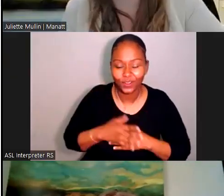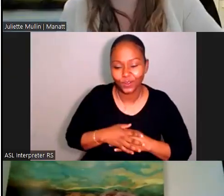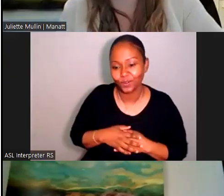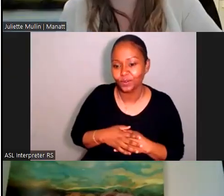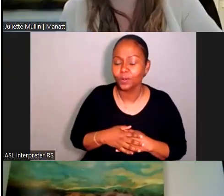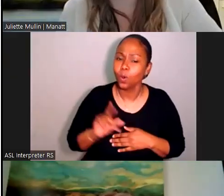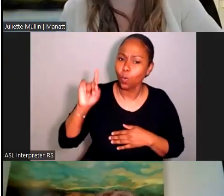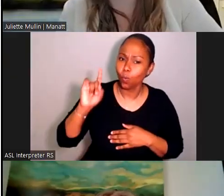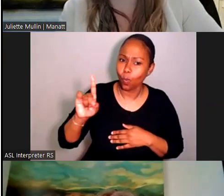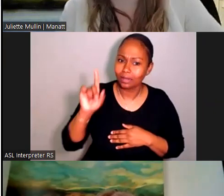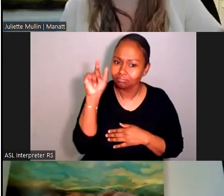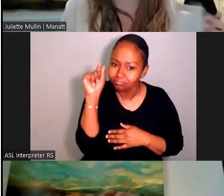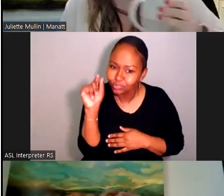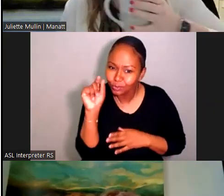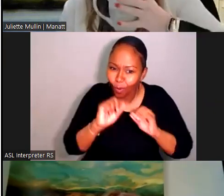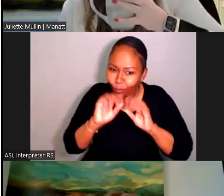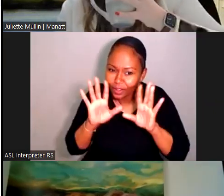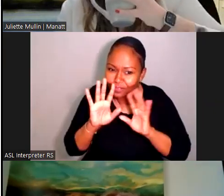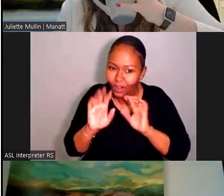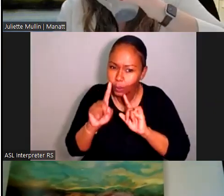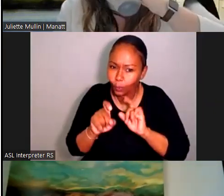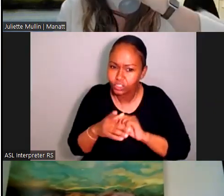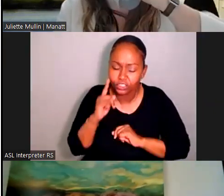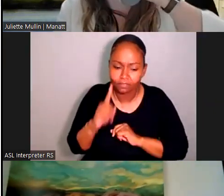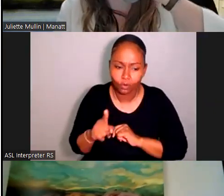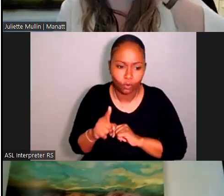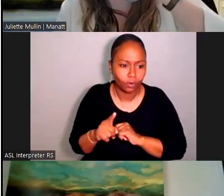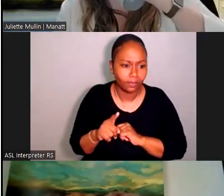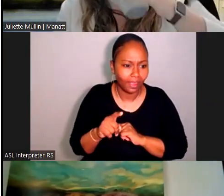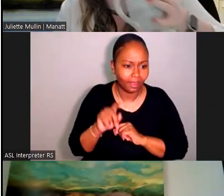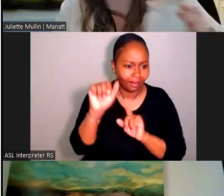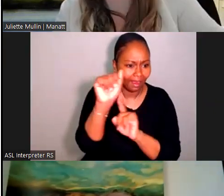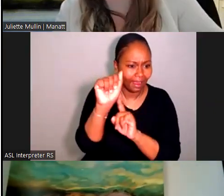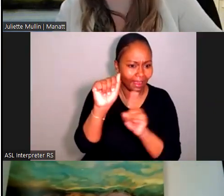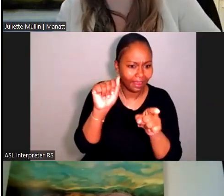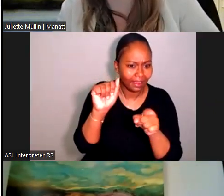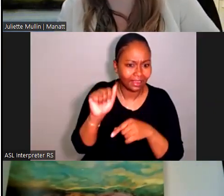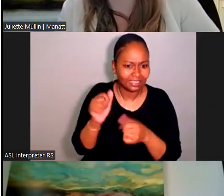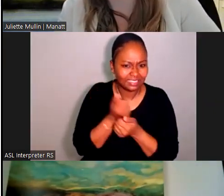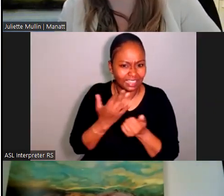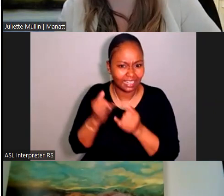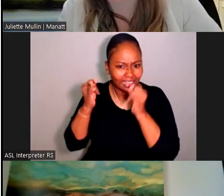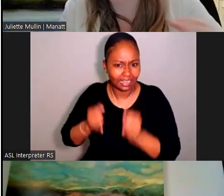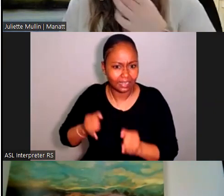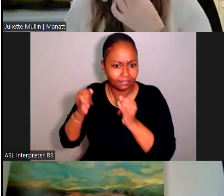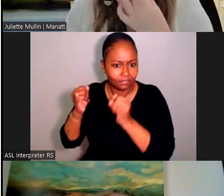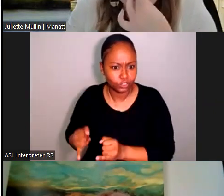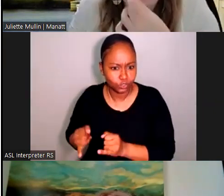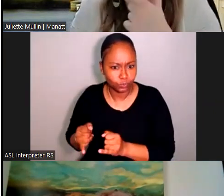one small clarifying question in the bolded A. It says any individual, which might be